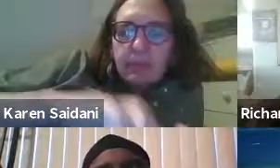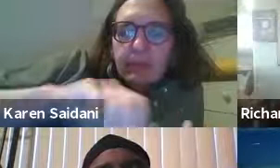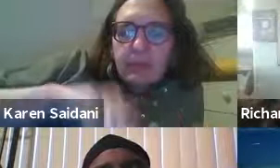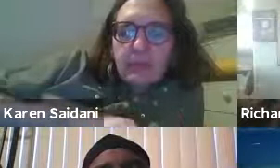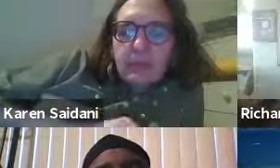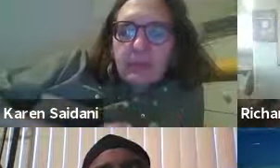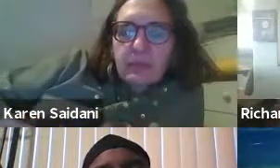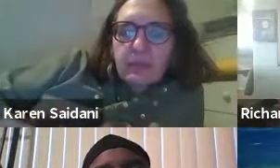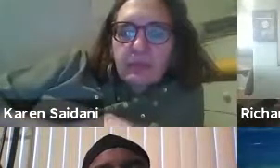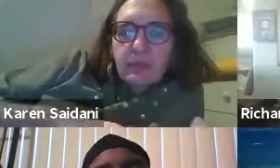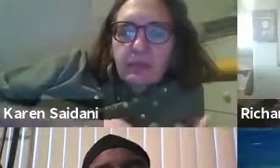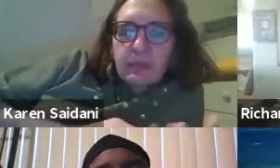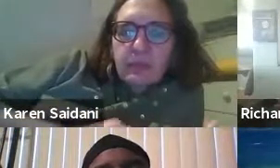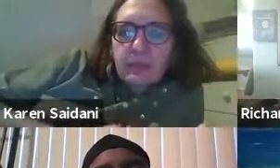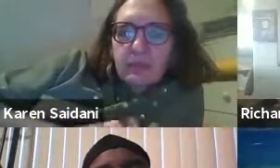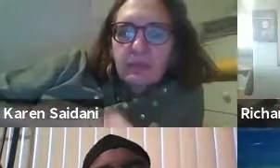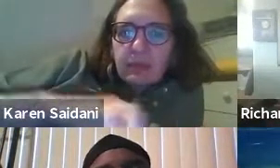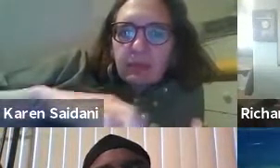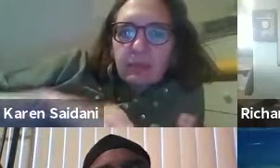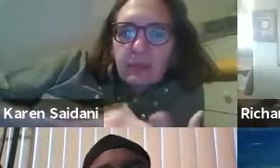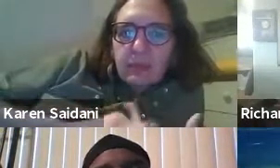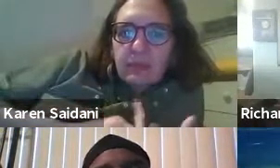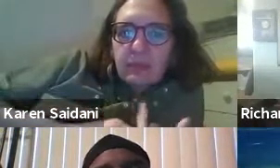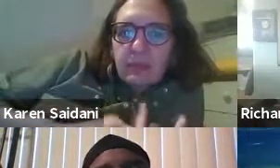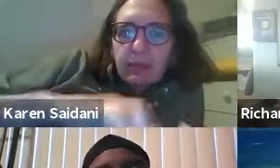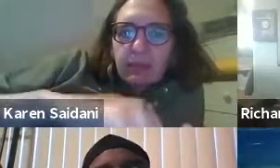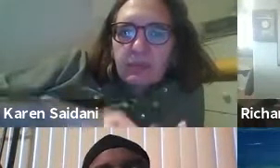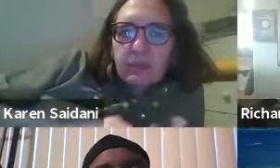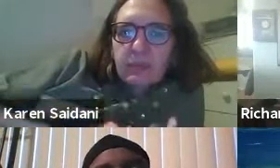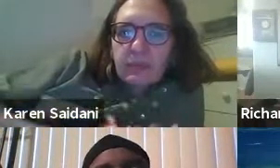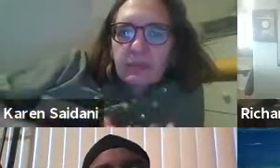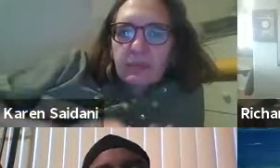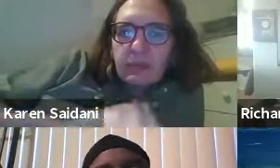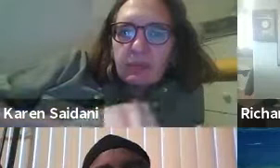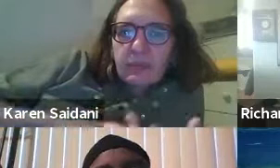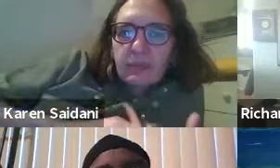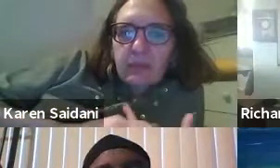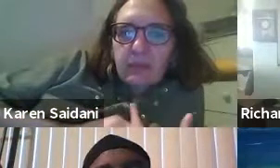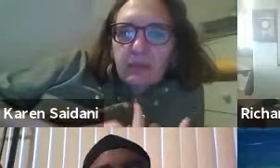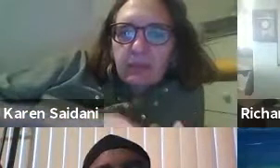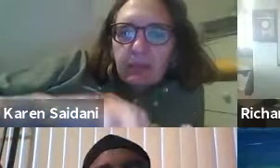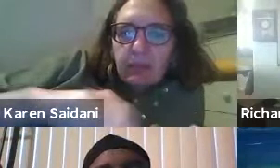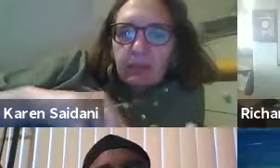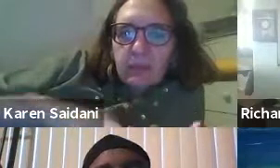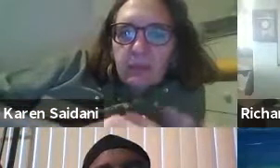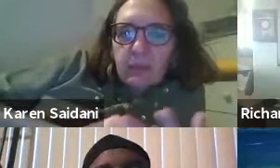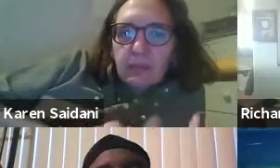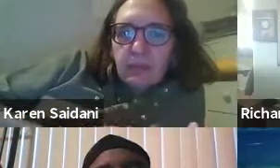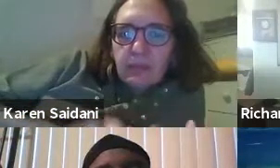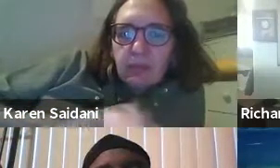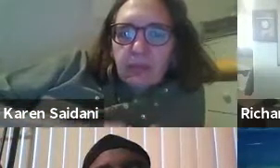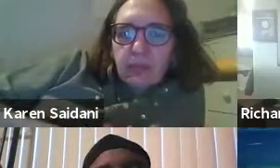of your bones once it gets to the right point. And that is what drives me with ONPASSIVE. And as Sean just